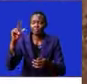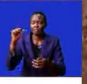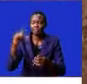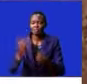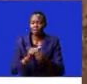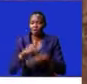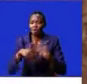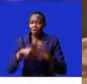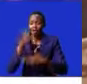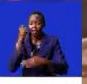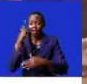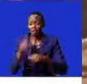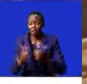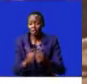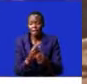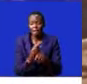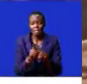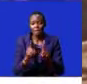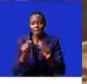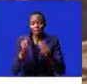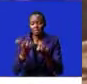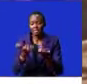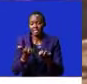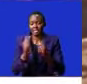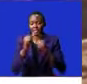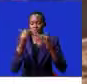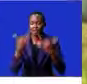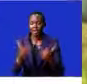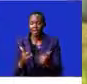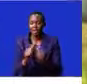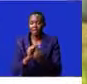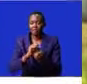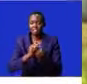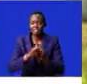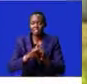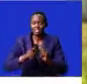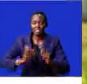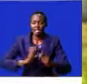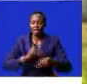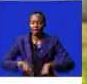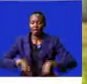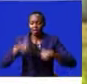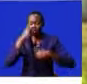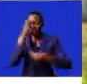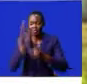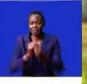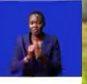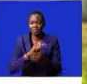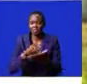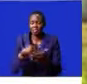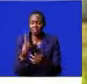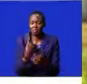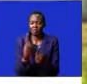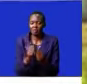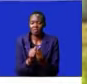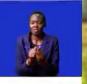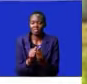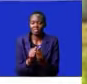what gold is. But we need to now change our eyes because